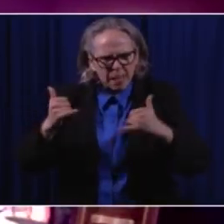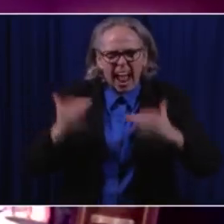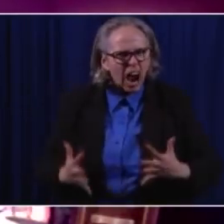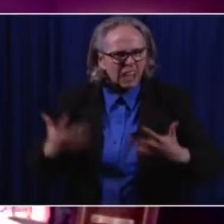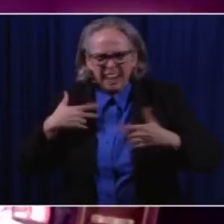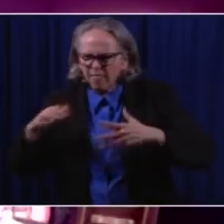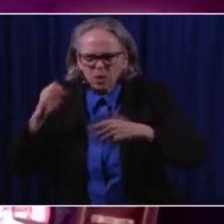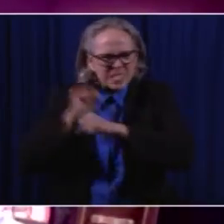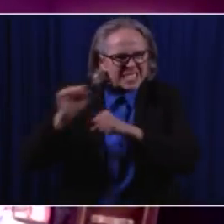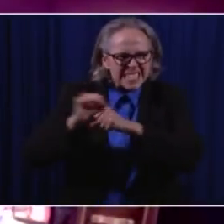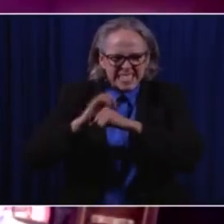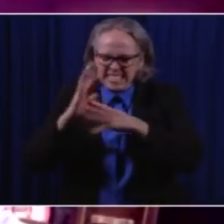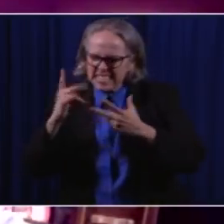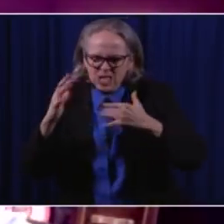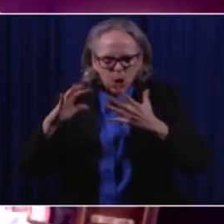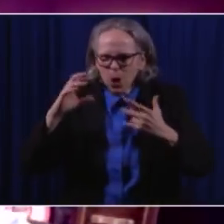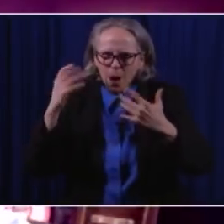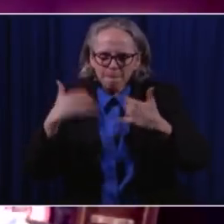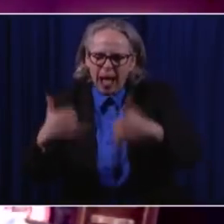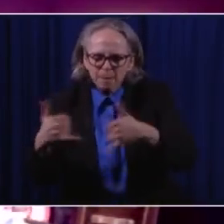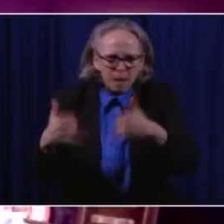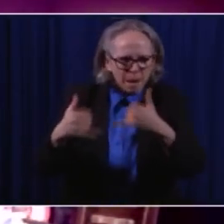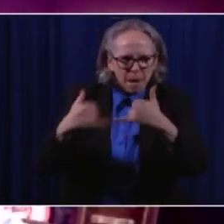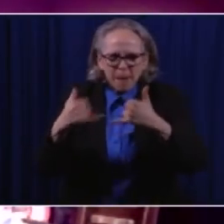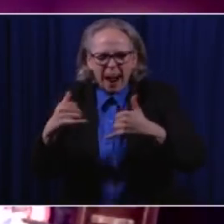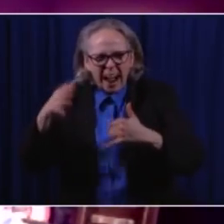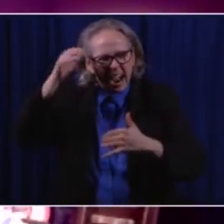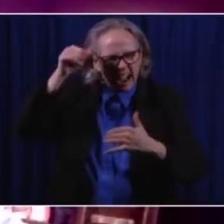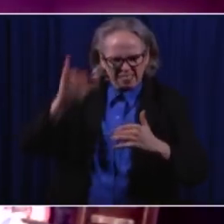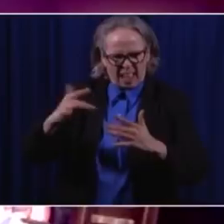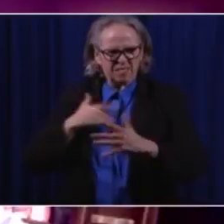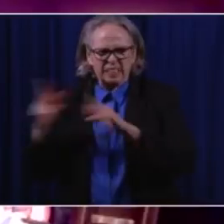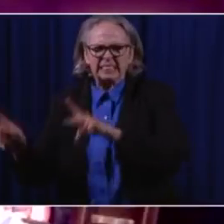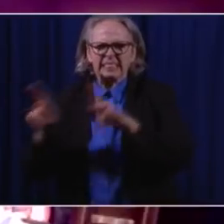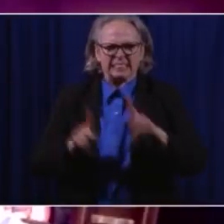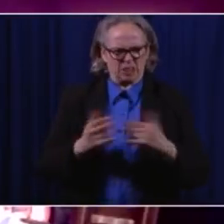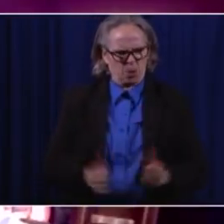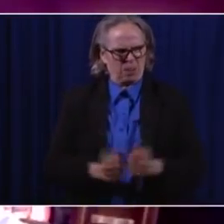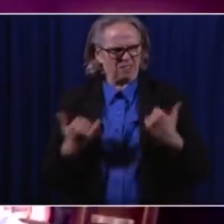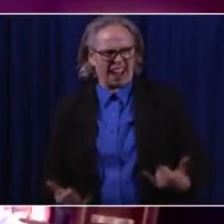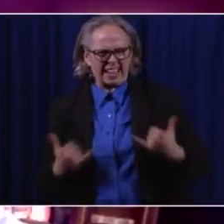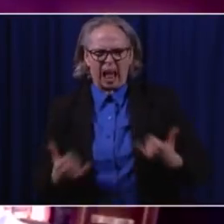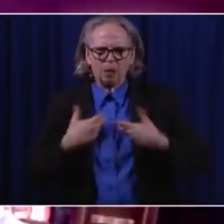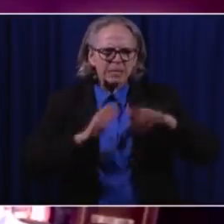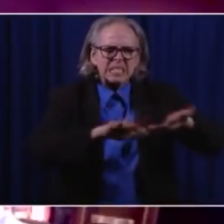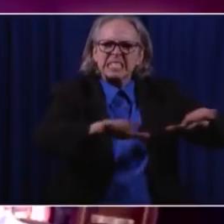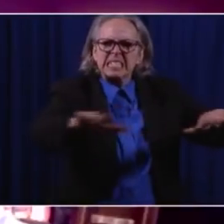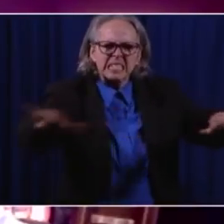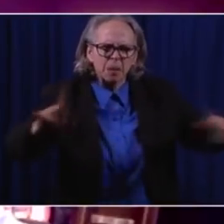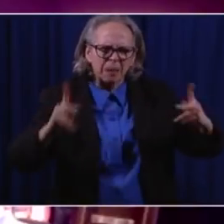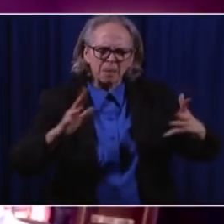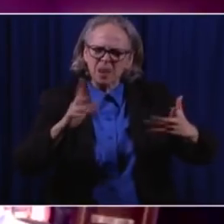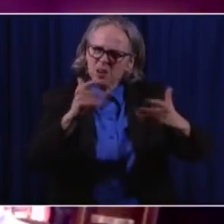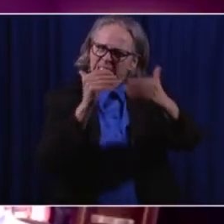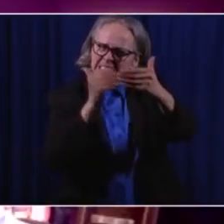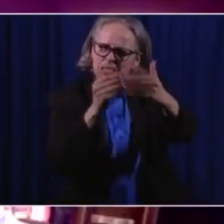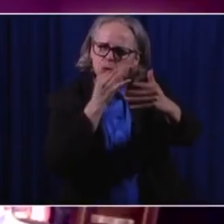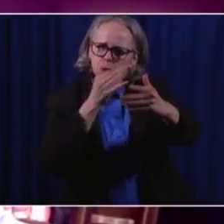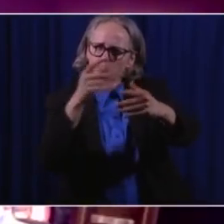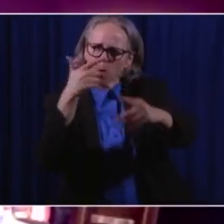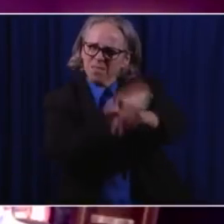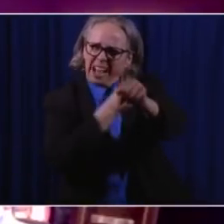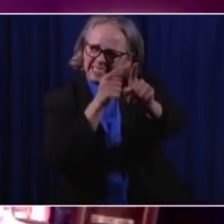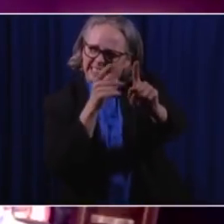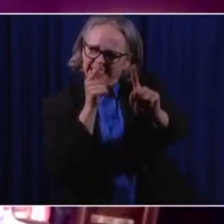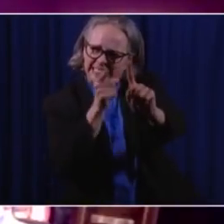significant. And I almost feel like in Ohio, we should all be going around with 4 fingers held up in the air saying, we're in the 4th quarter. Let's hang on for